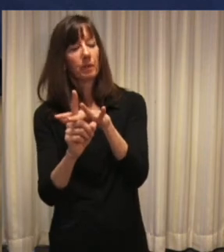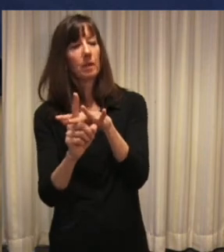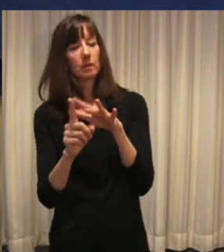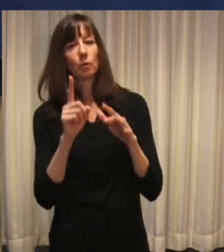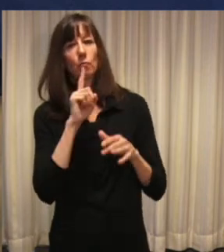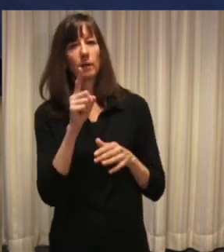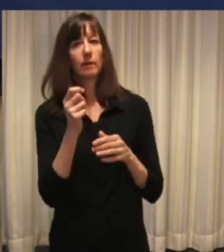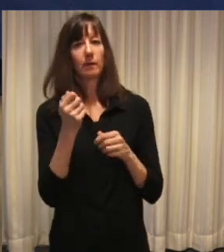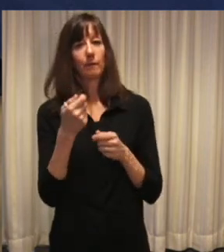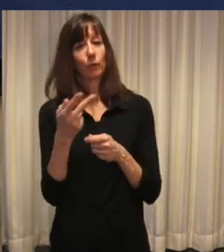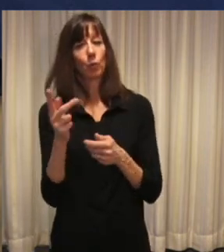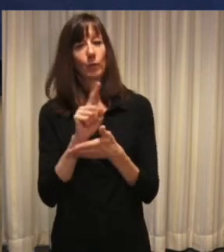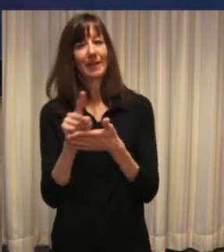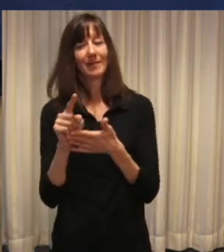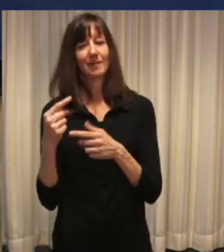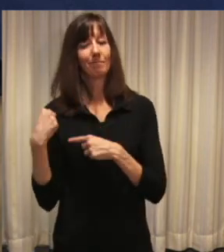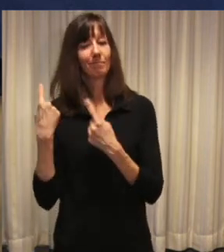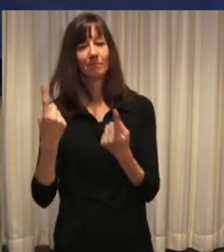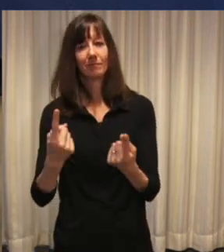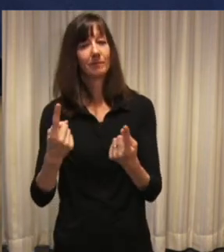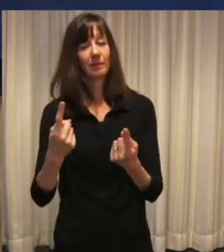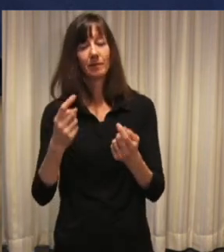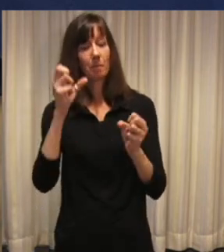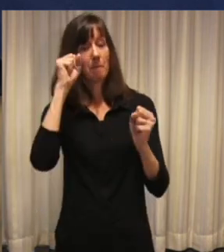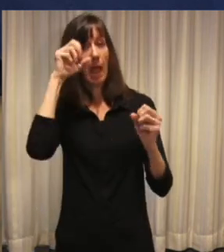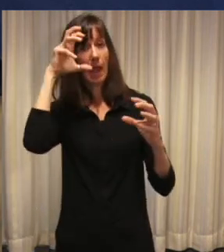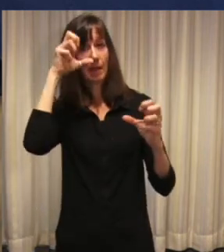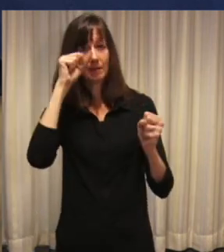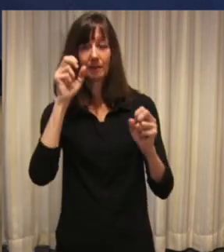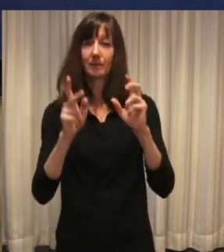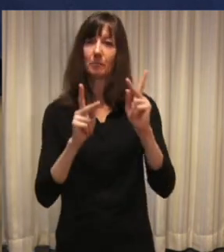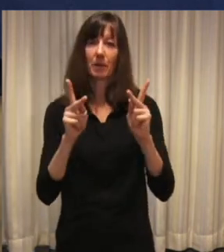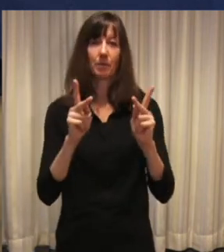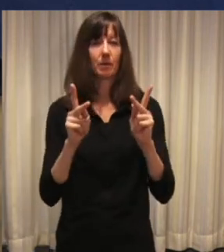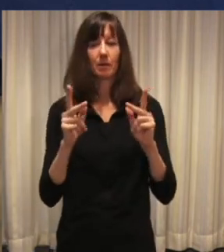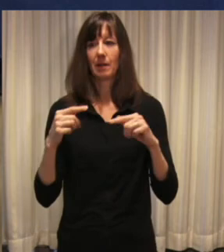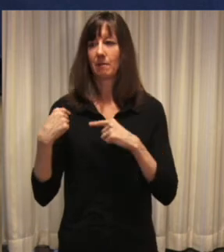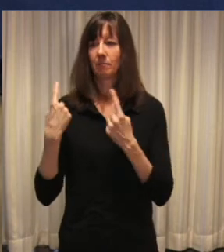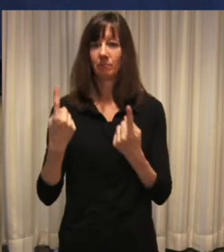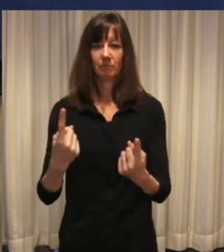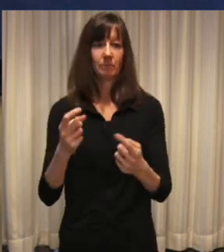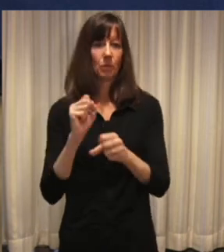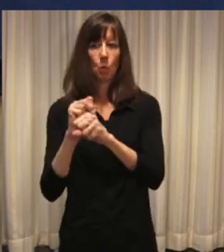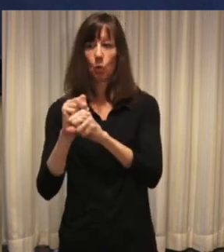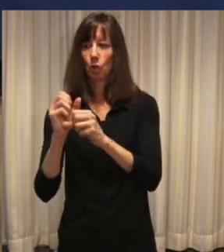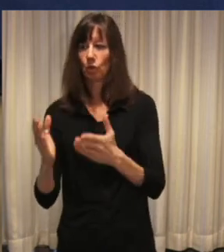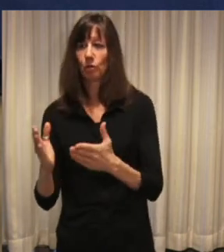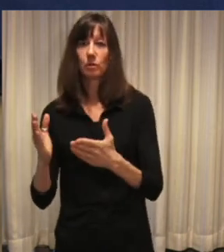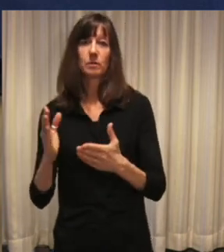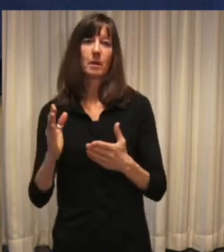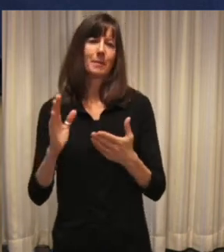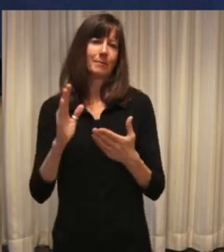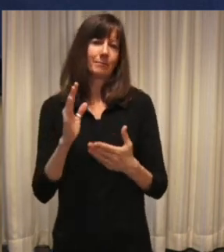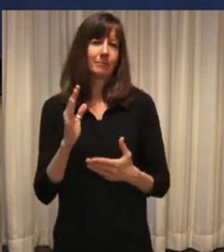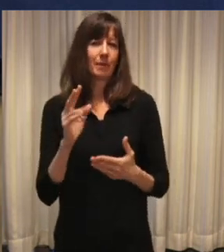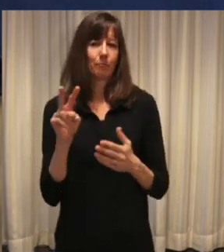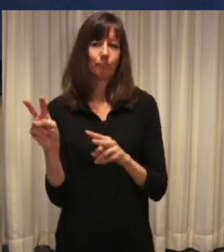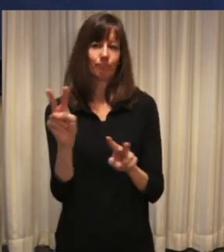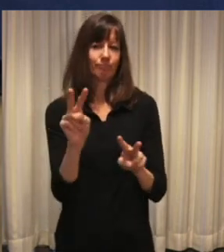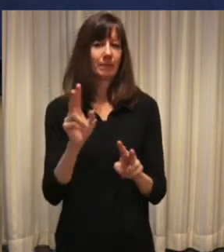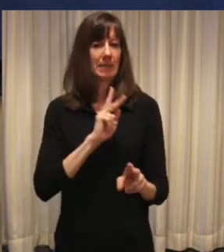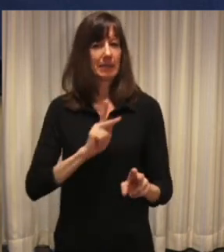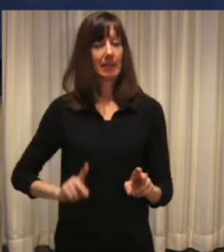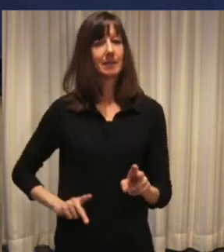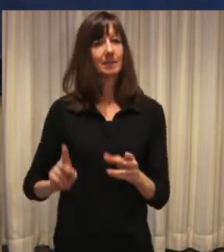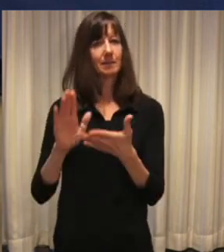been, and how amazing the people that I think about, the people that work in the Kingston City School District and the things they're doing. But we look around the entire community and see how they're coming